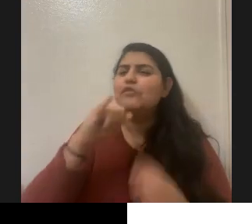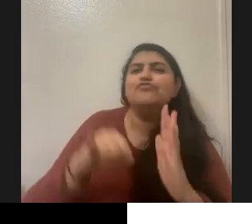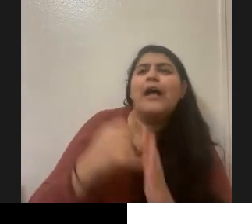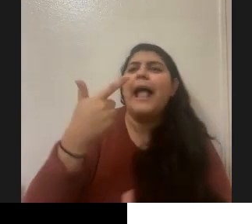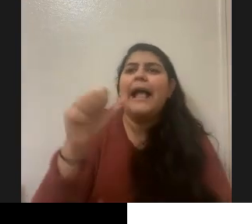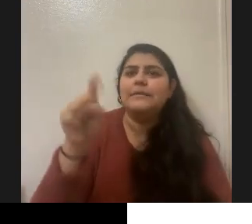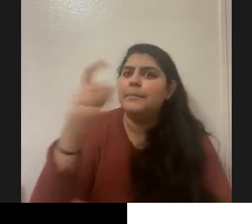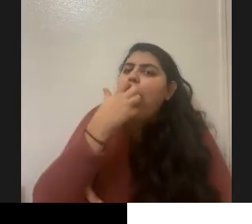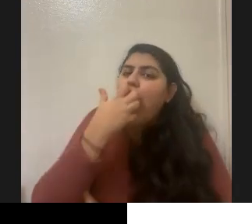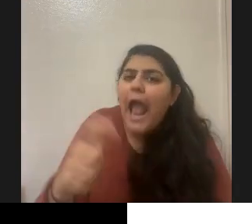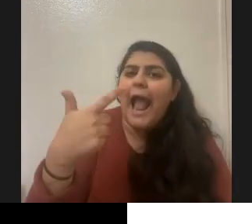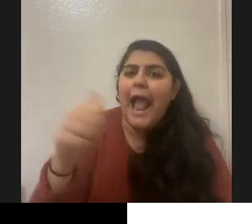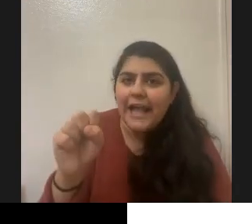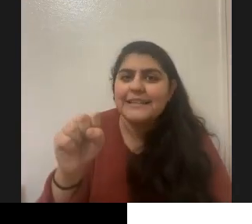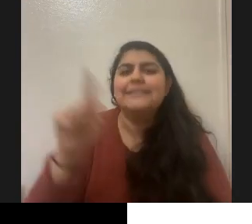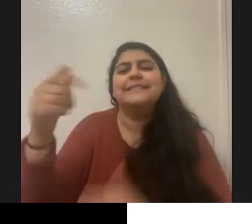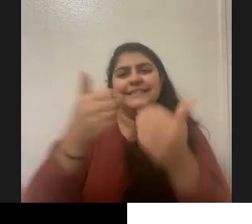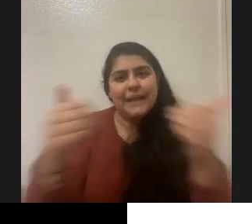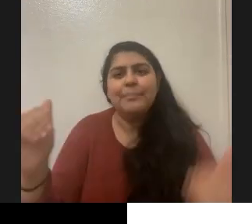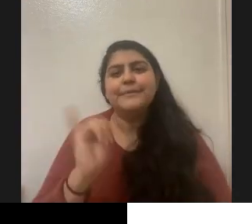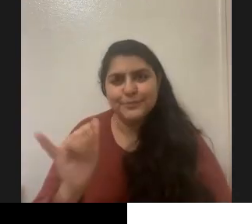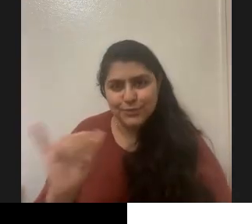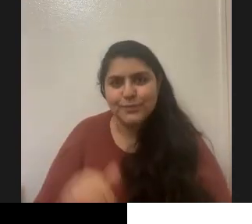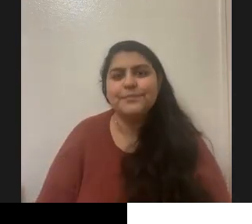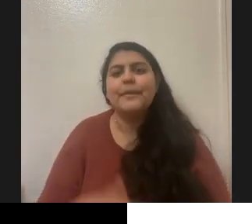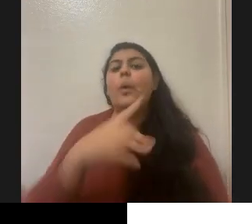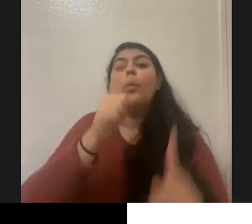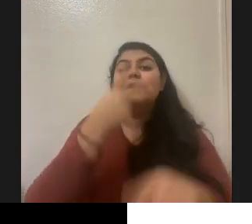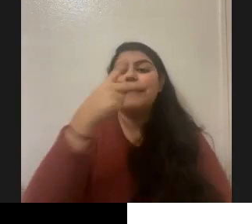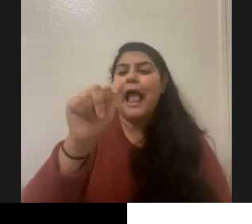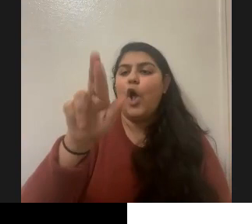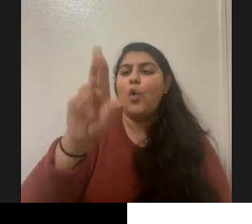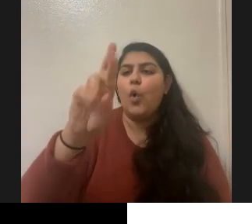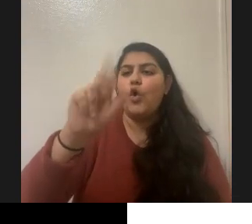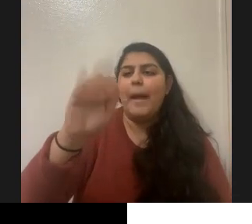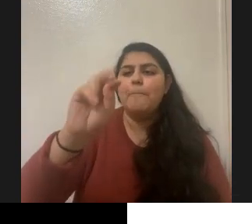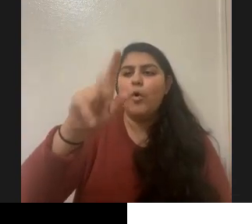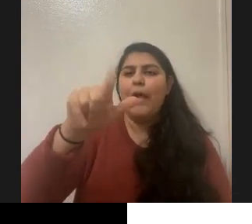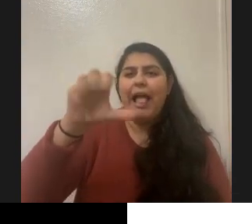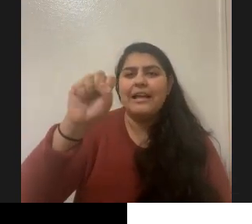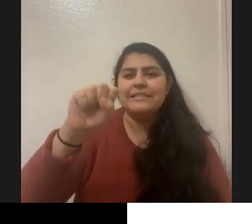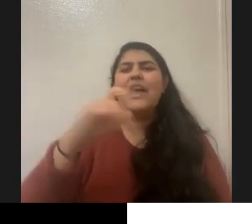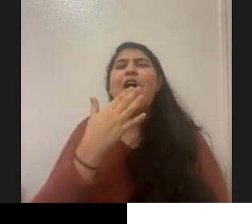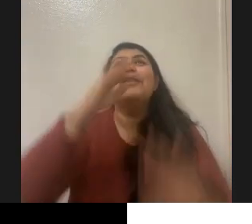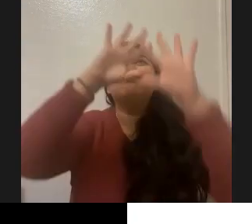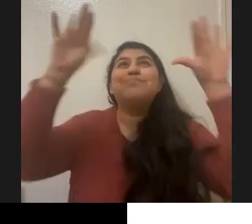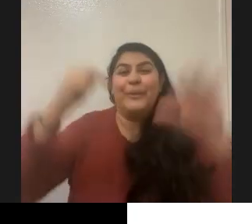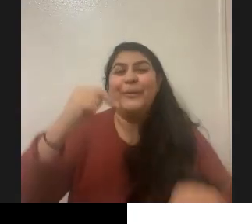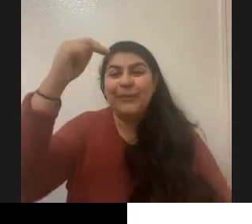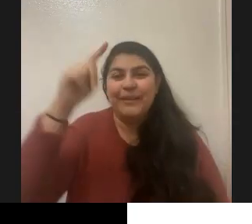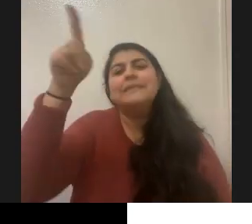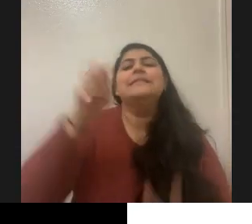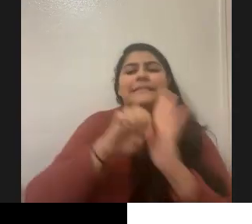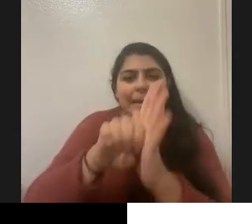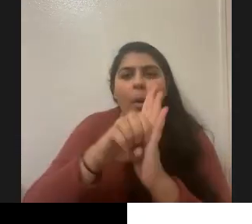hot gas, so it separates as well. And I mean, if you look at the aurora borealis up in the north, that's actually an example of plasmas. It's our